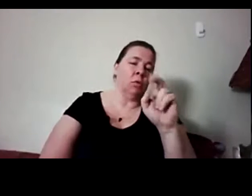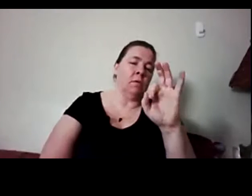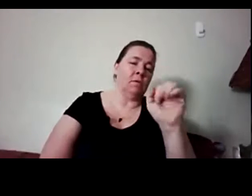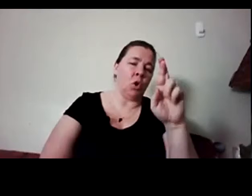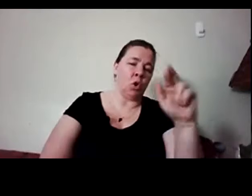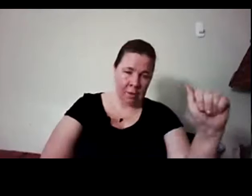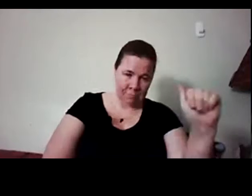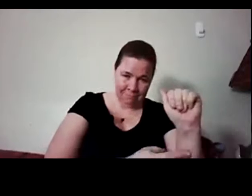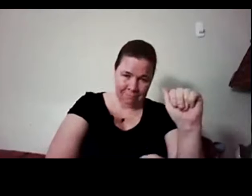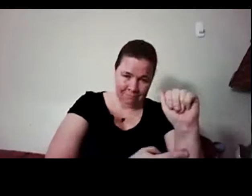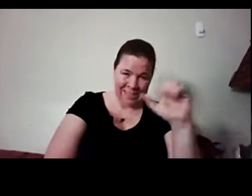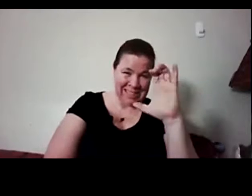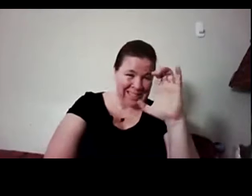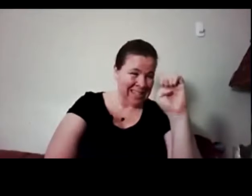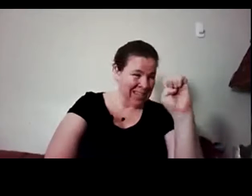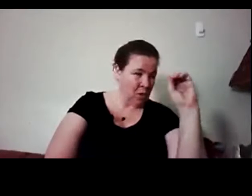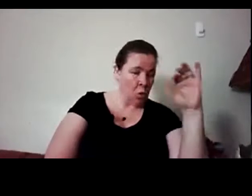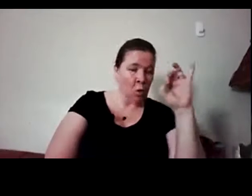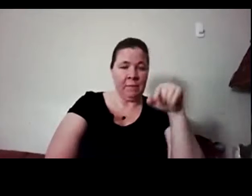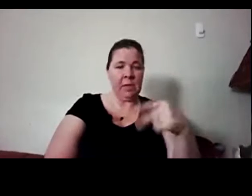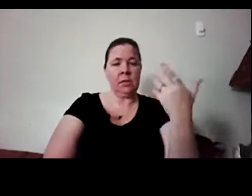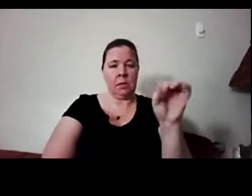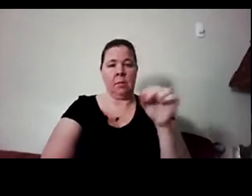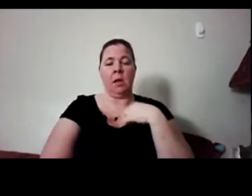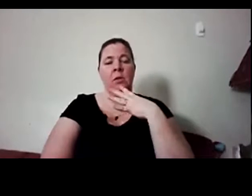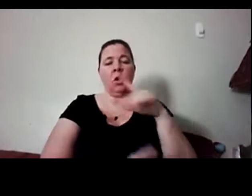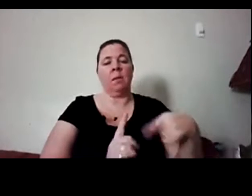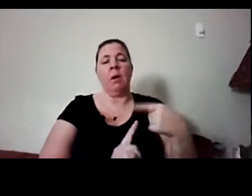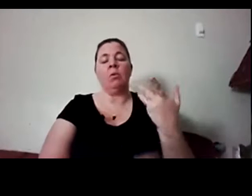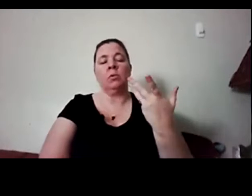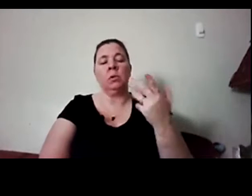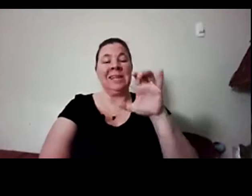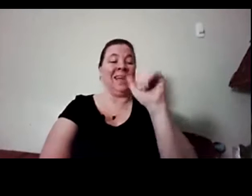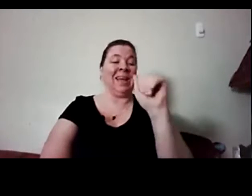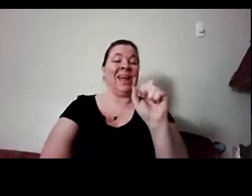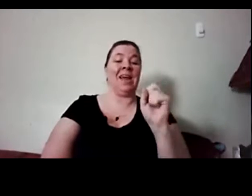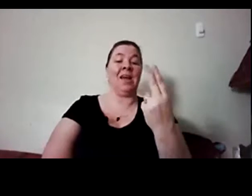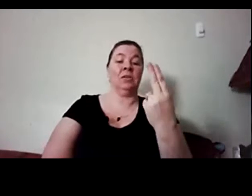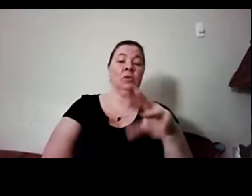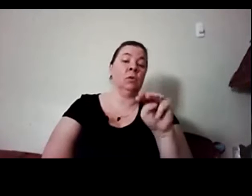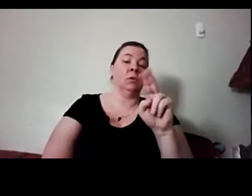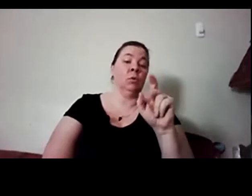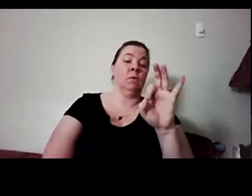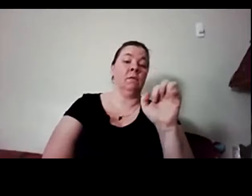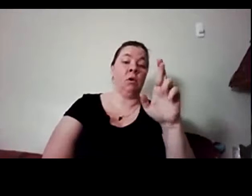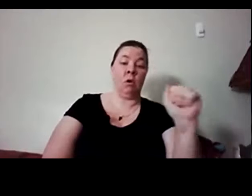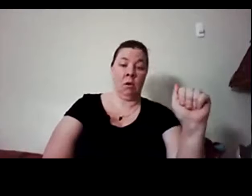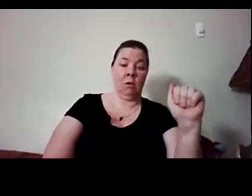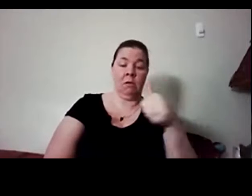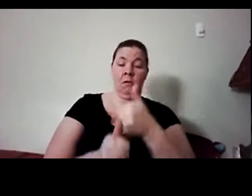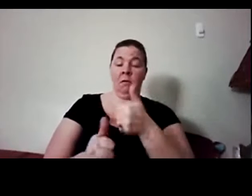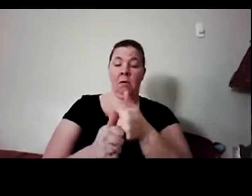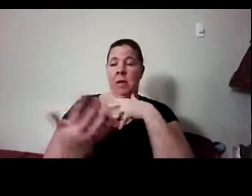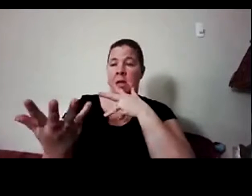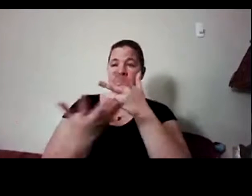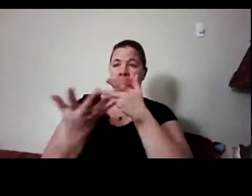of this company I'm talking to you about. Mr. Ash Mufareh, for those of us who have been founders for some time, interacting with him for some time, we've